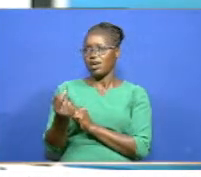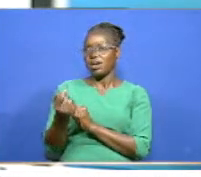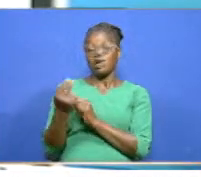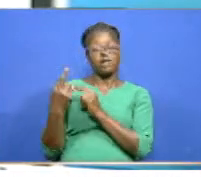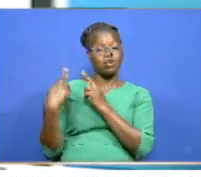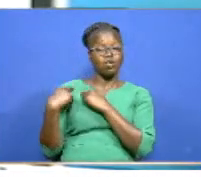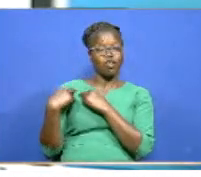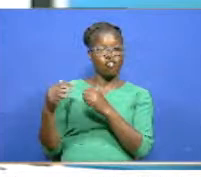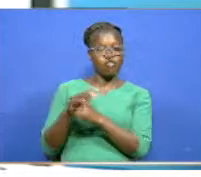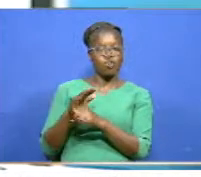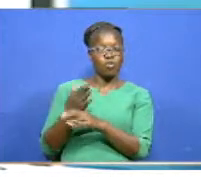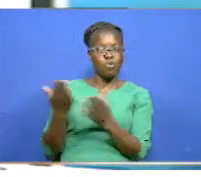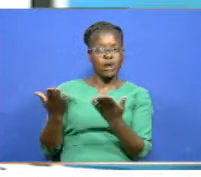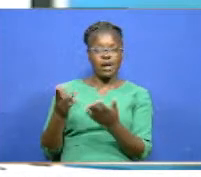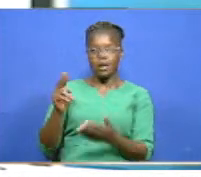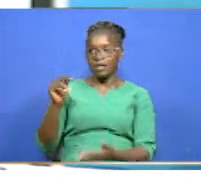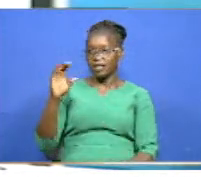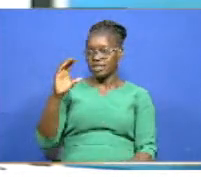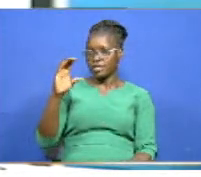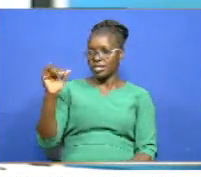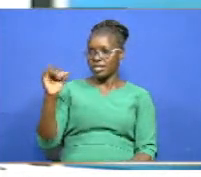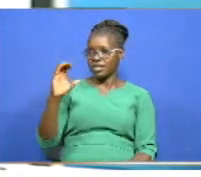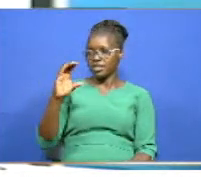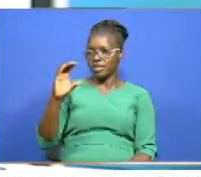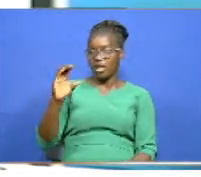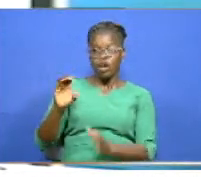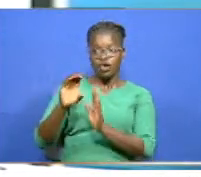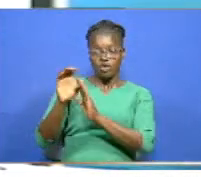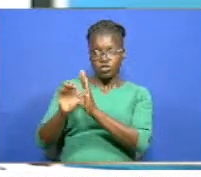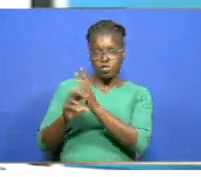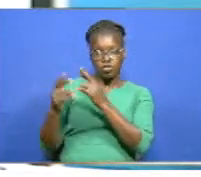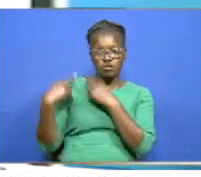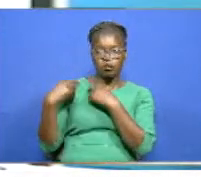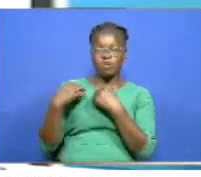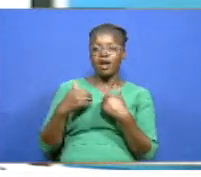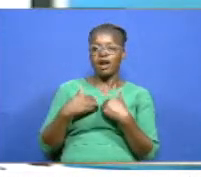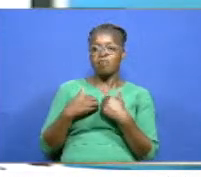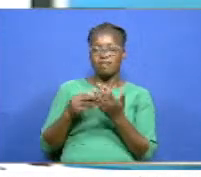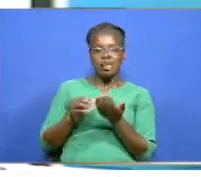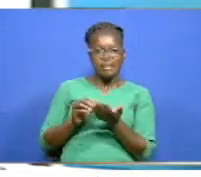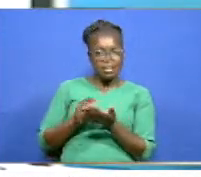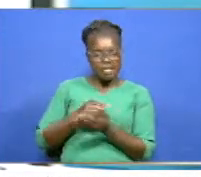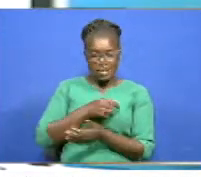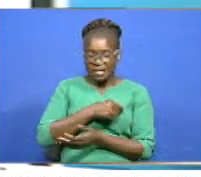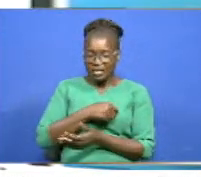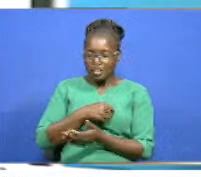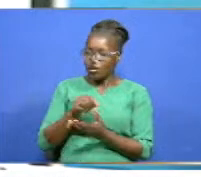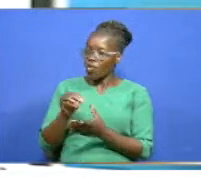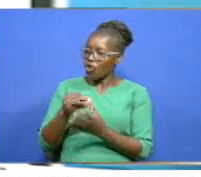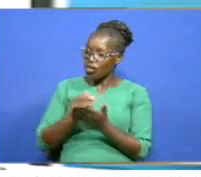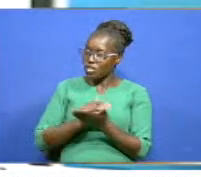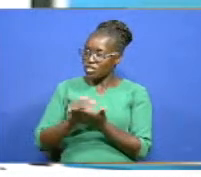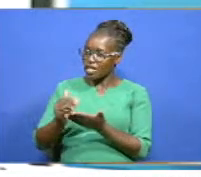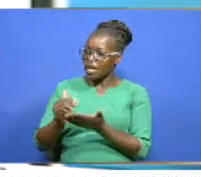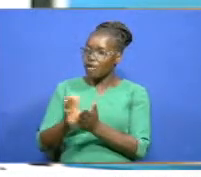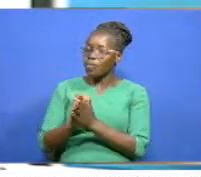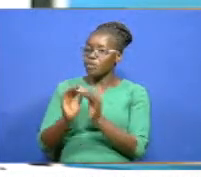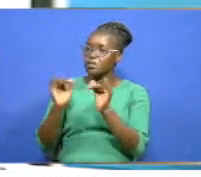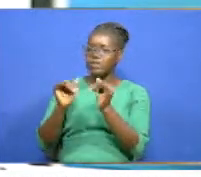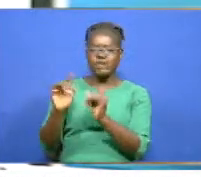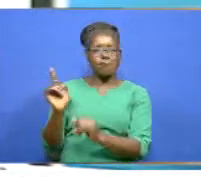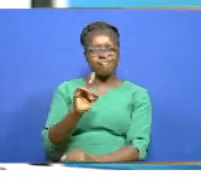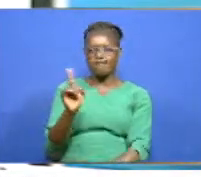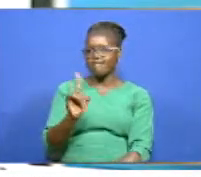NCIC. They have a constitutional mandate, which they should not delegate to the media. They should not delegate